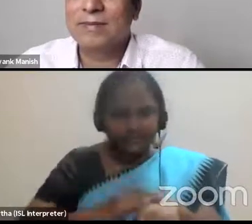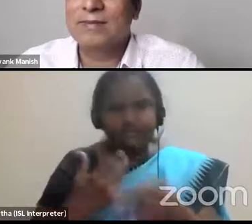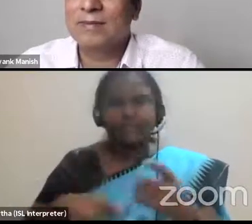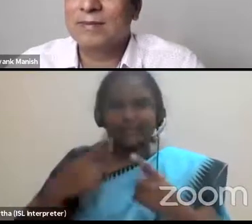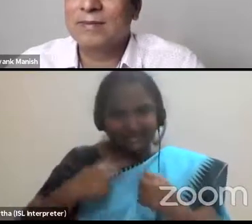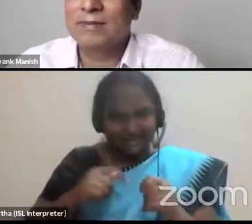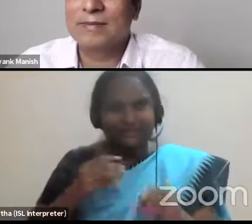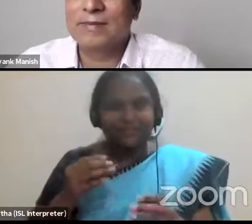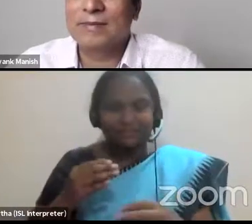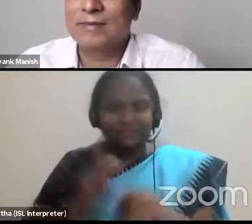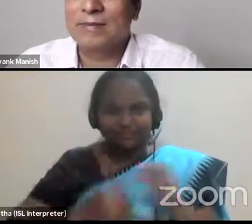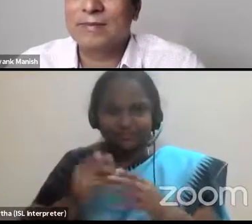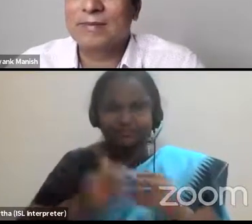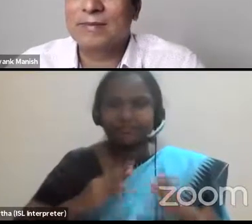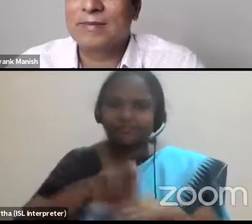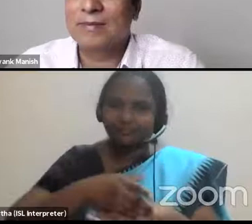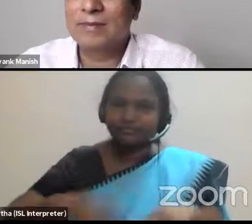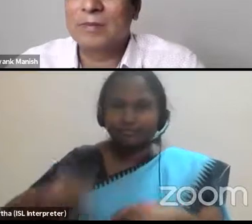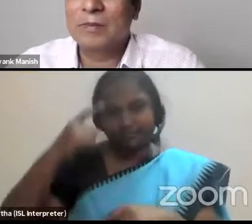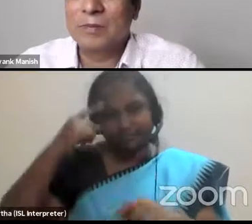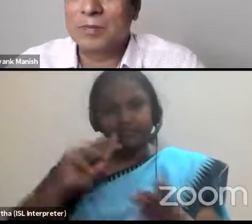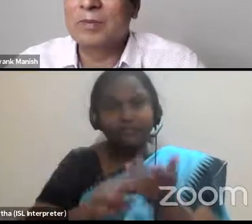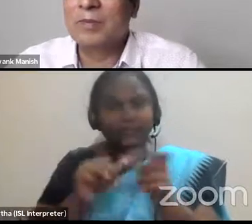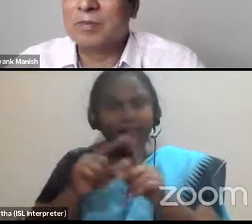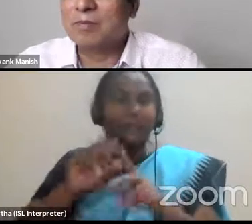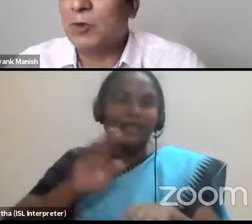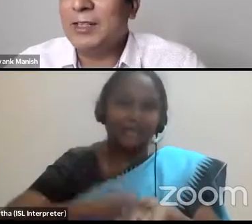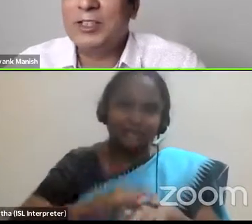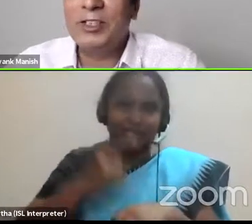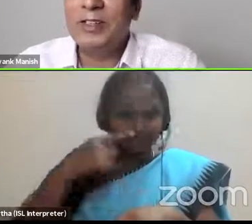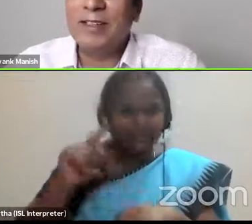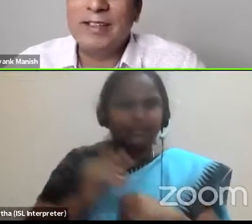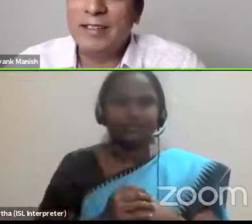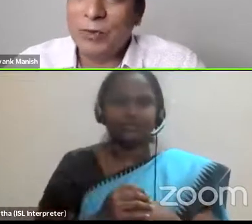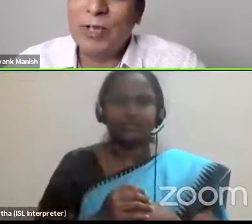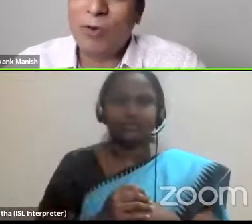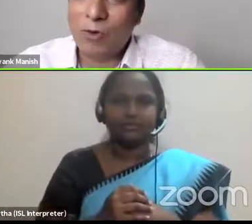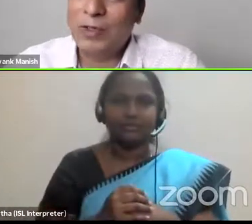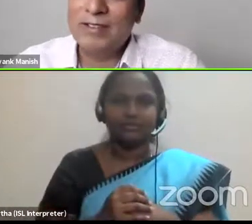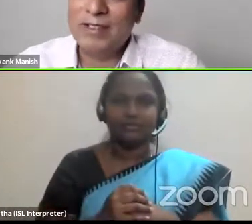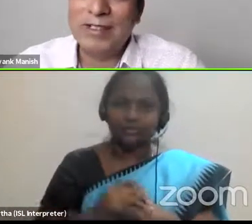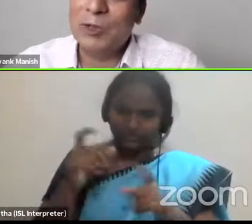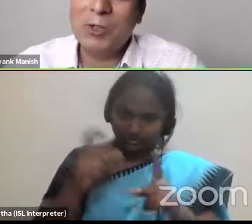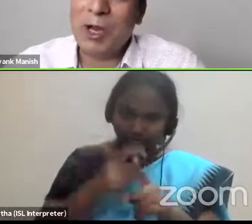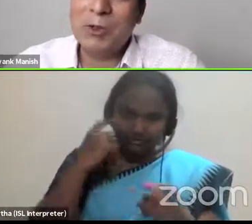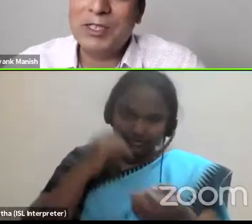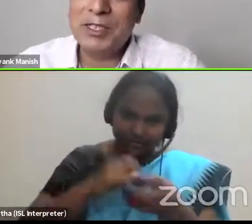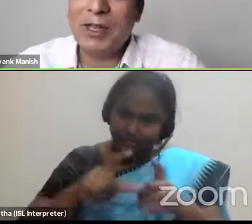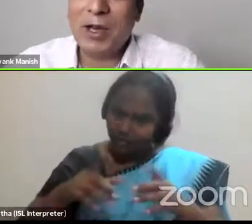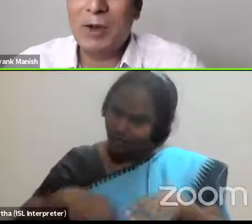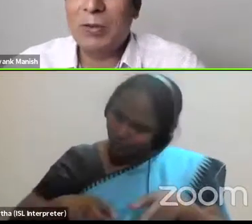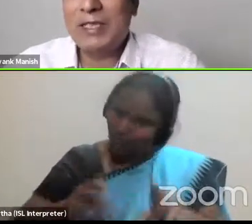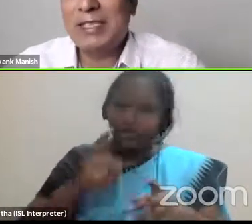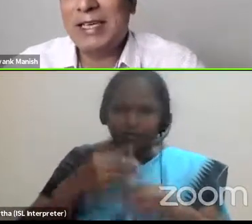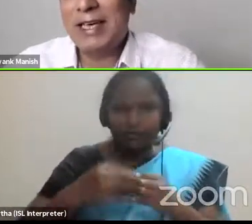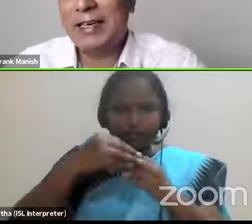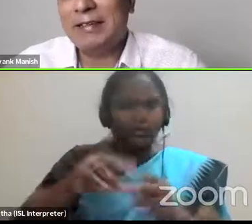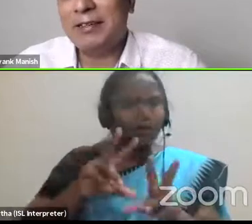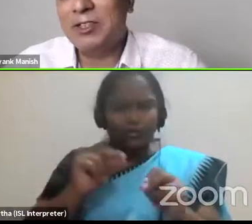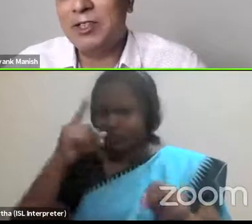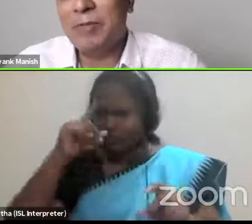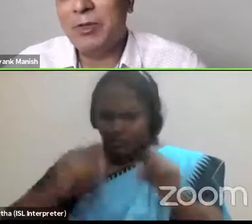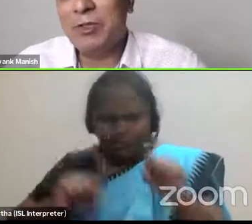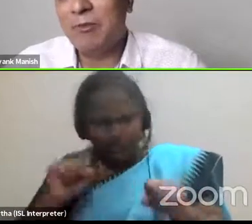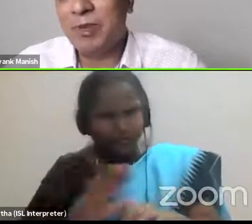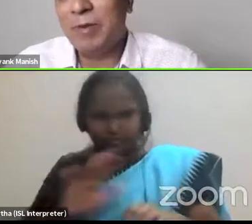build across, the MAP experience, right? Well, digital is the way forward. There is no doubt in it. I always say, like,